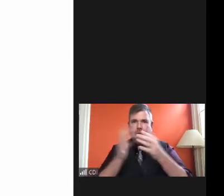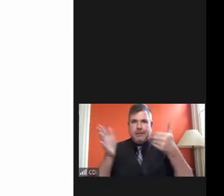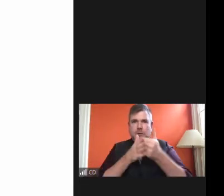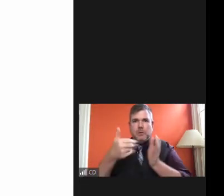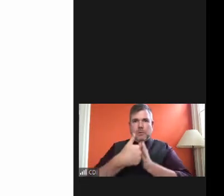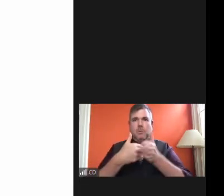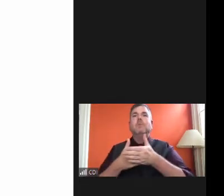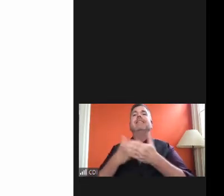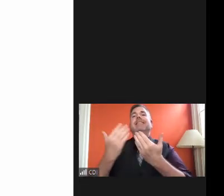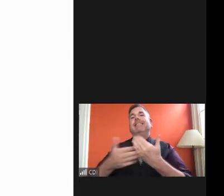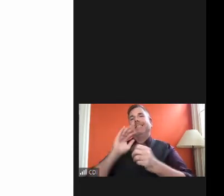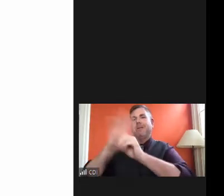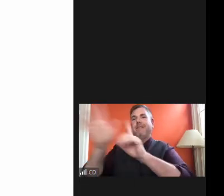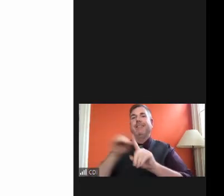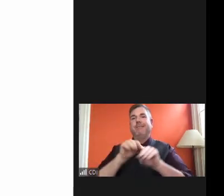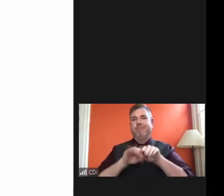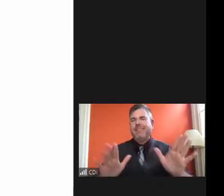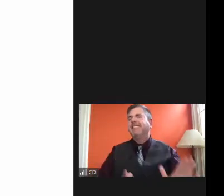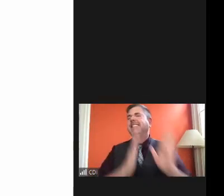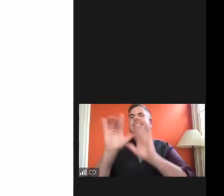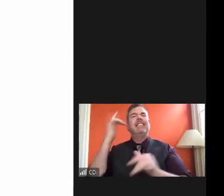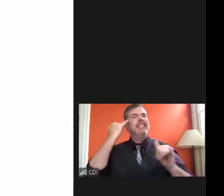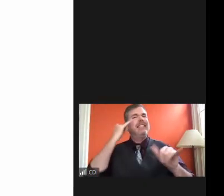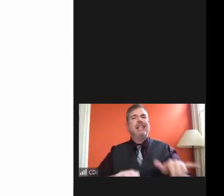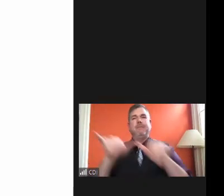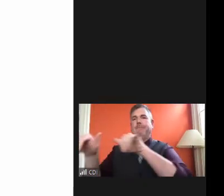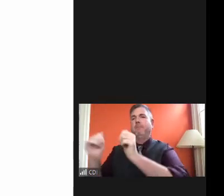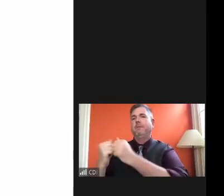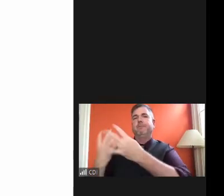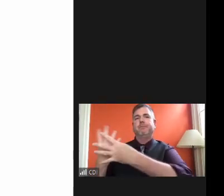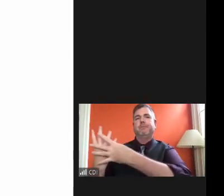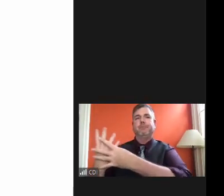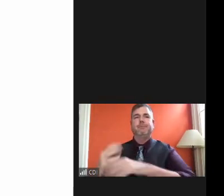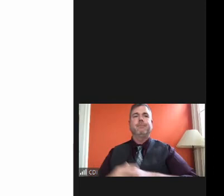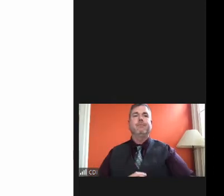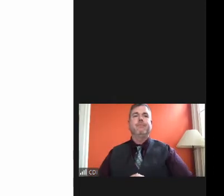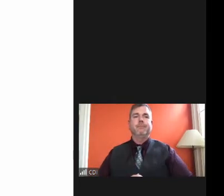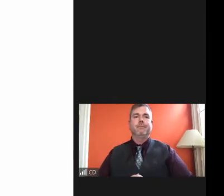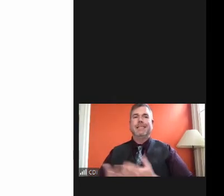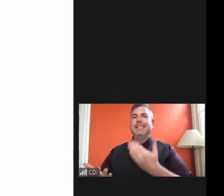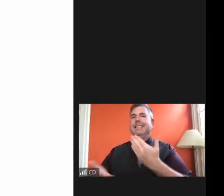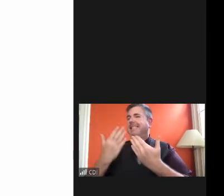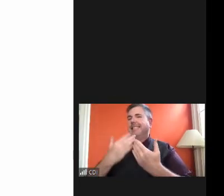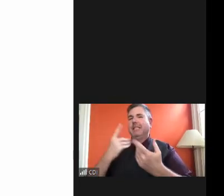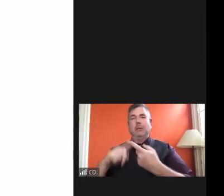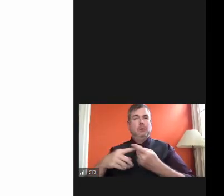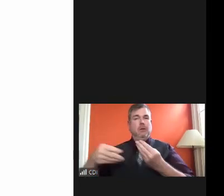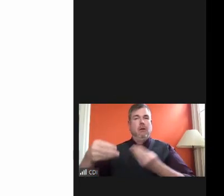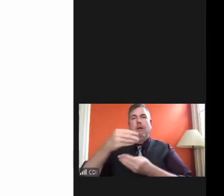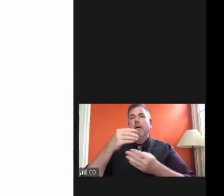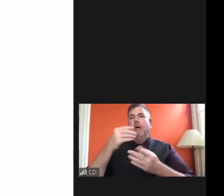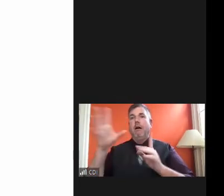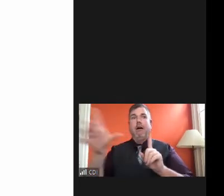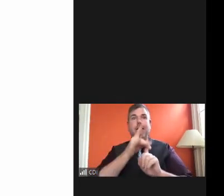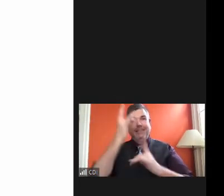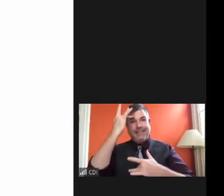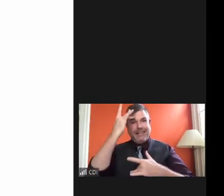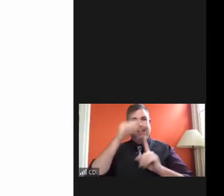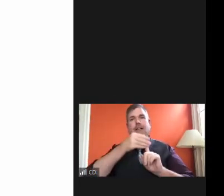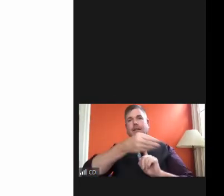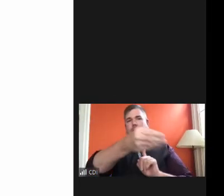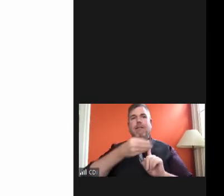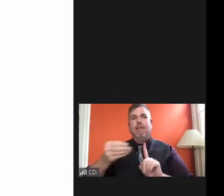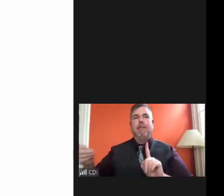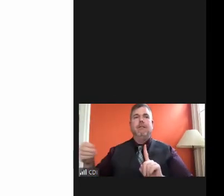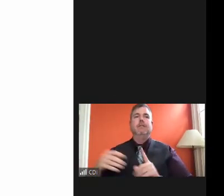it's challenging to actually, there's no substitute for prevention and making sure that it doesn't establish a foothold in the first